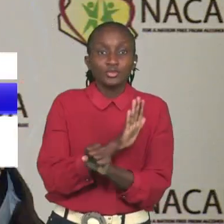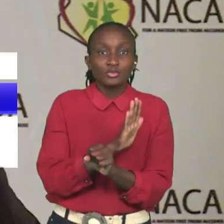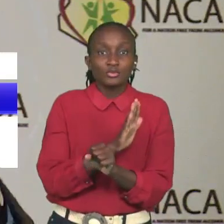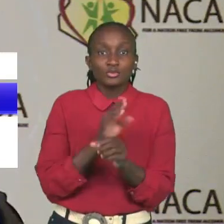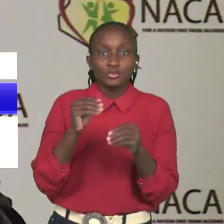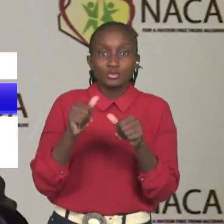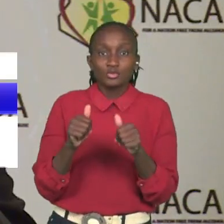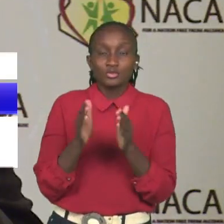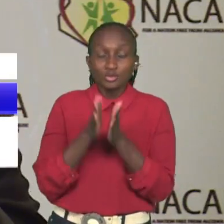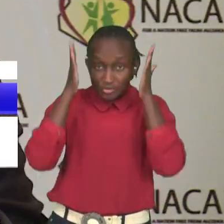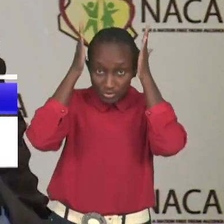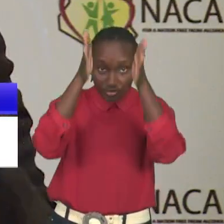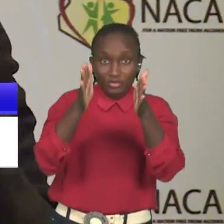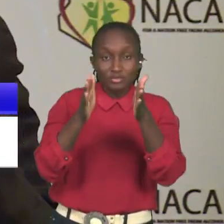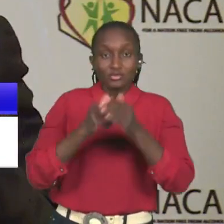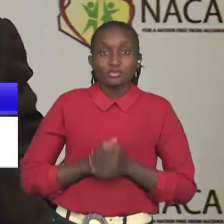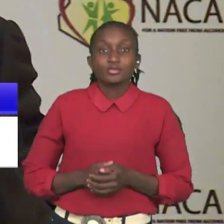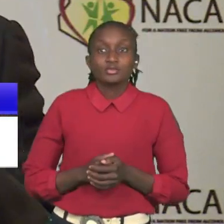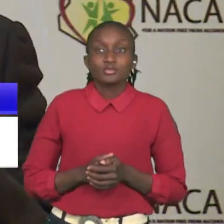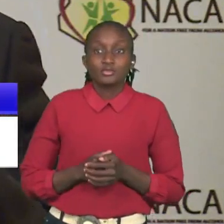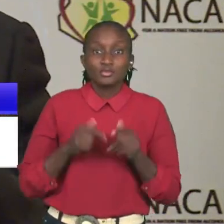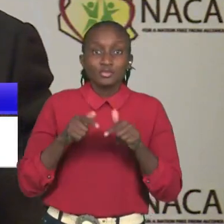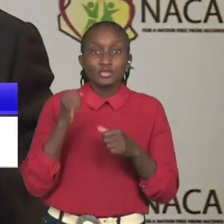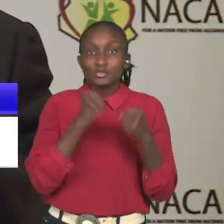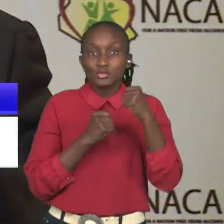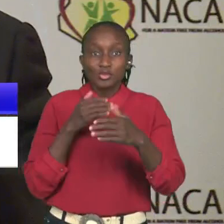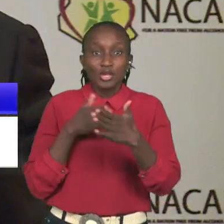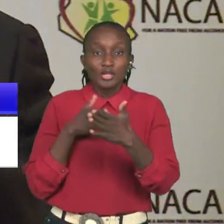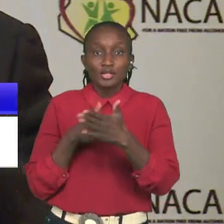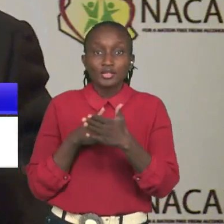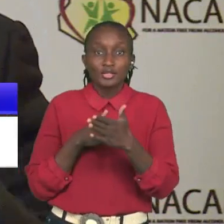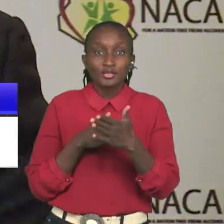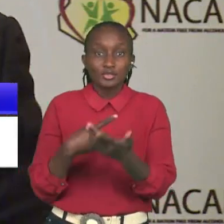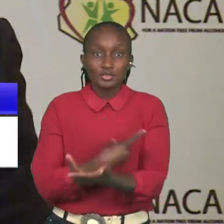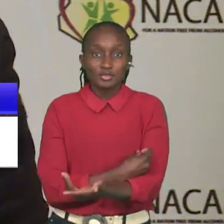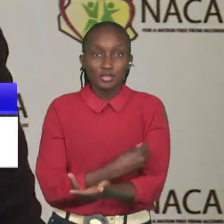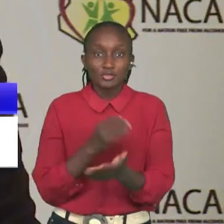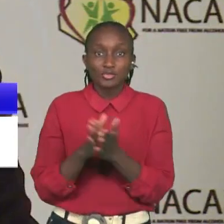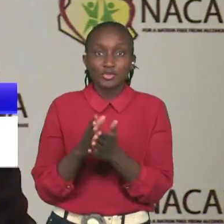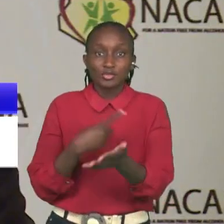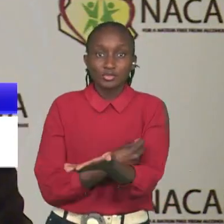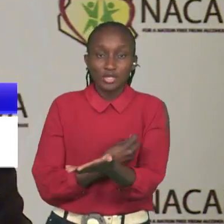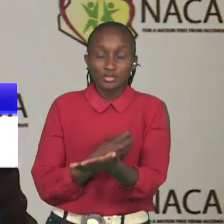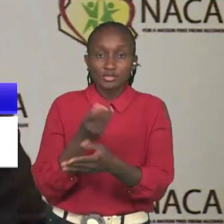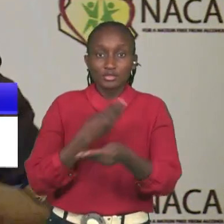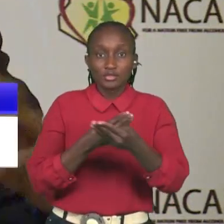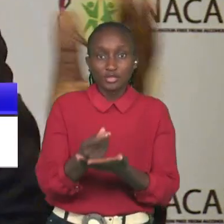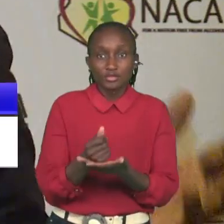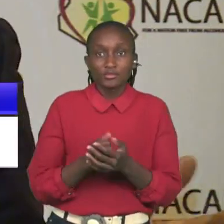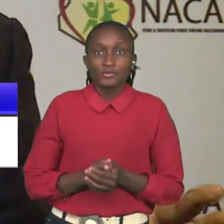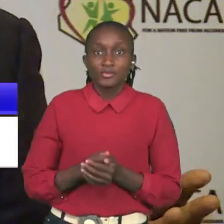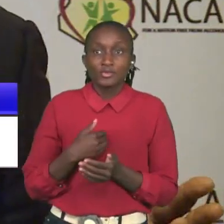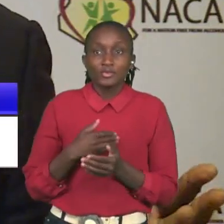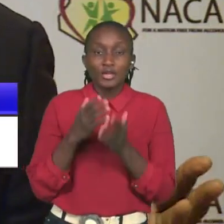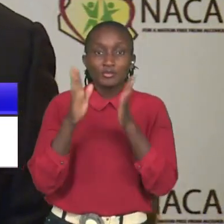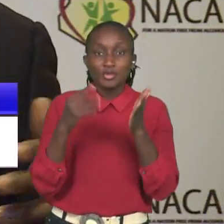resolution and commitment to this war against drugs and drug trafficking. We have firm instructions